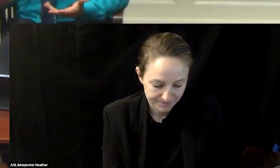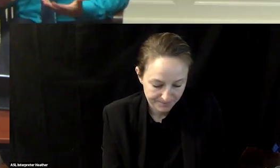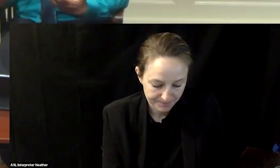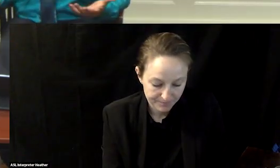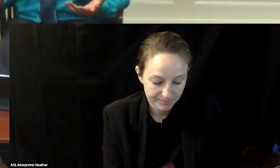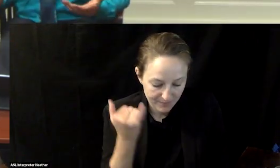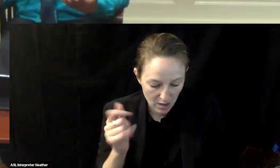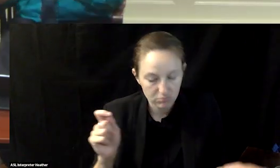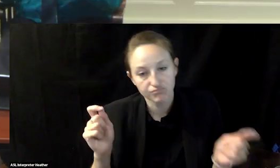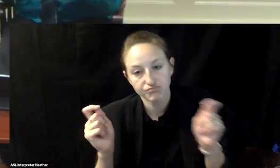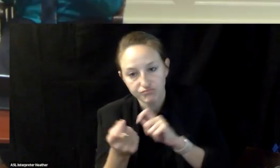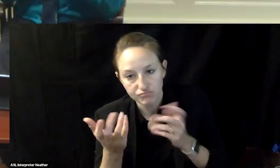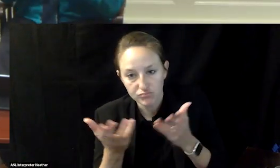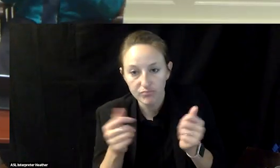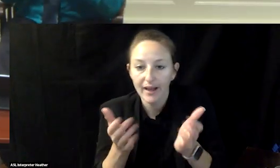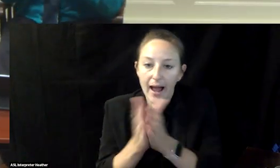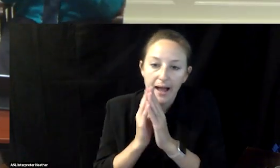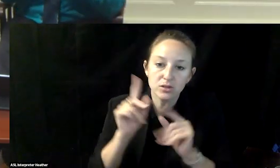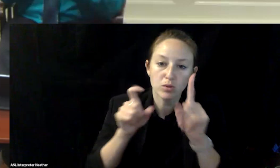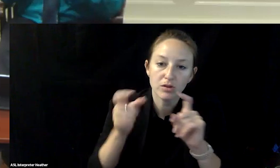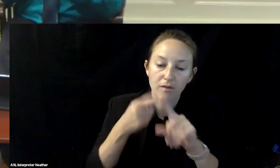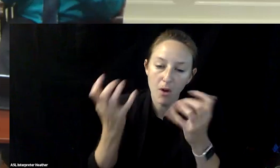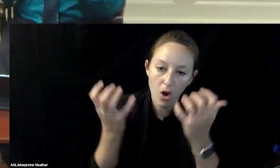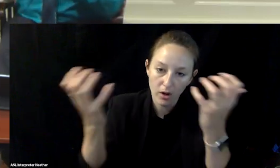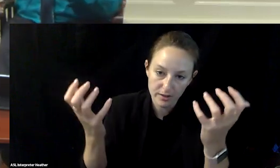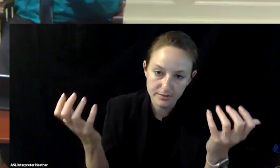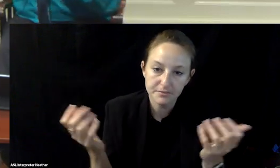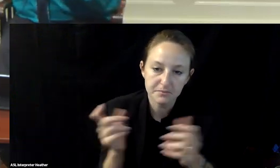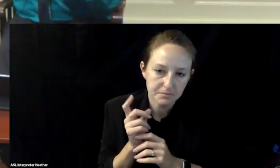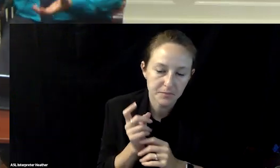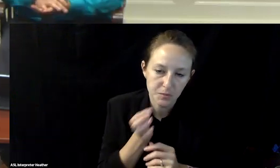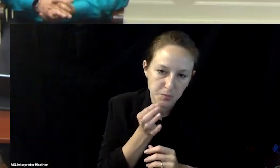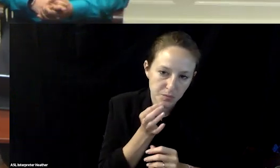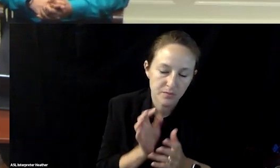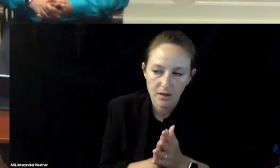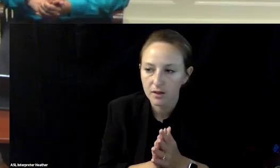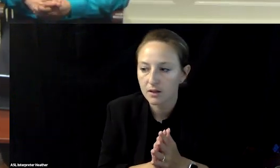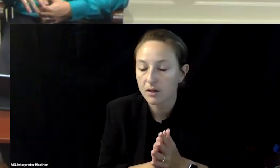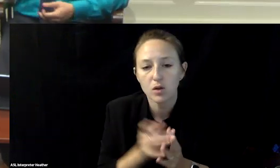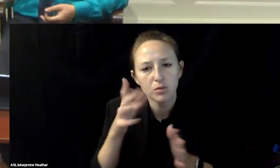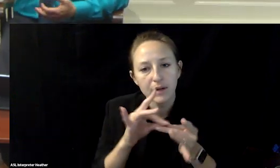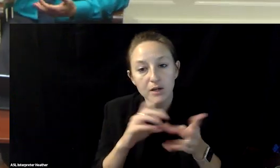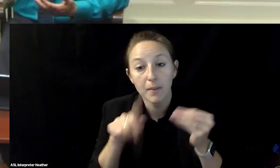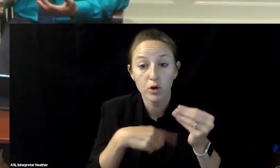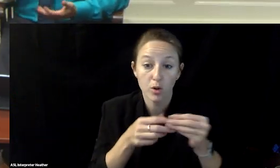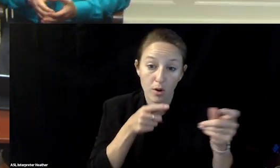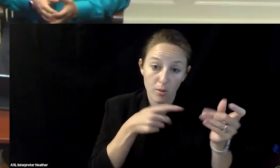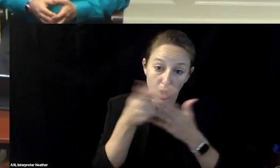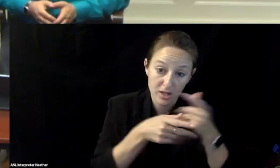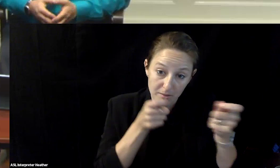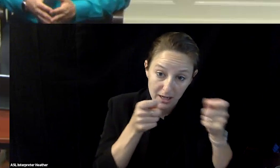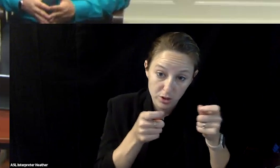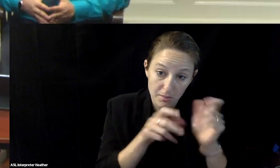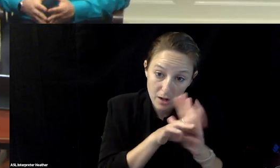switch here and ask some questions of the audience here in just a minute. You mentioned your project manager background and working with